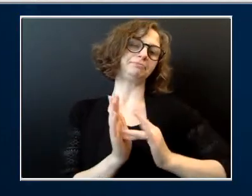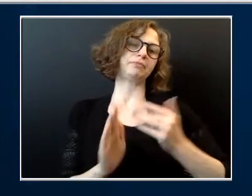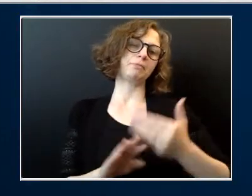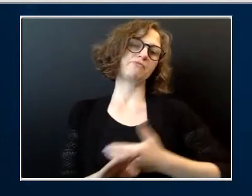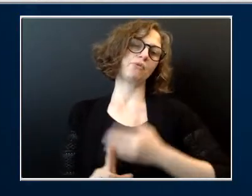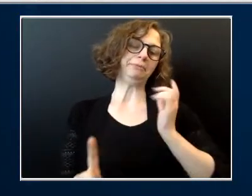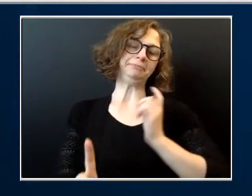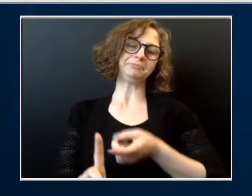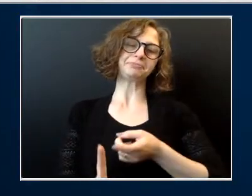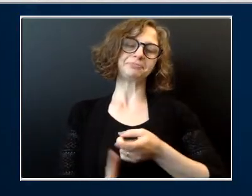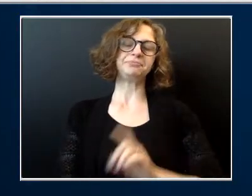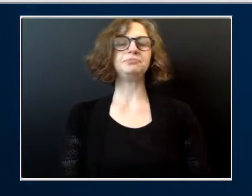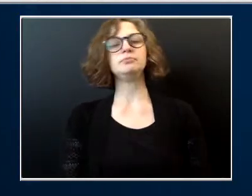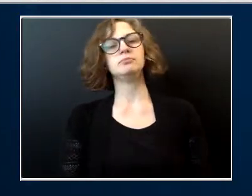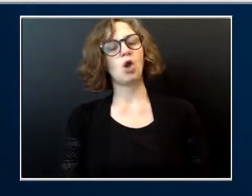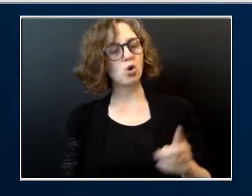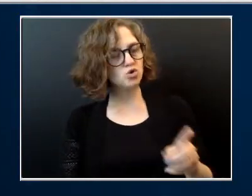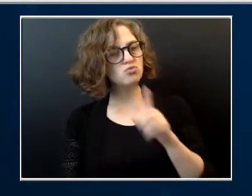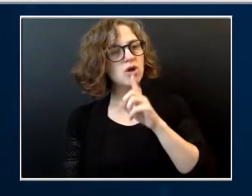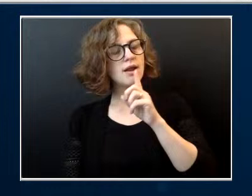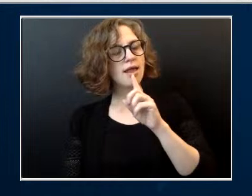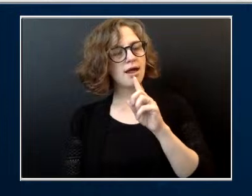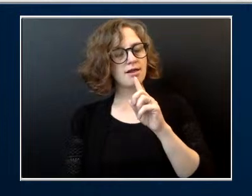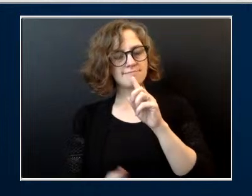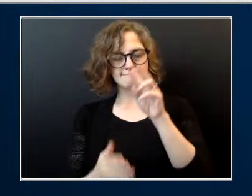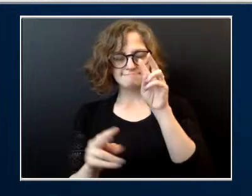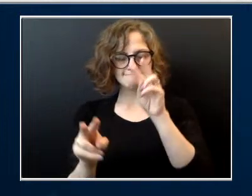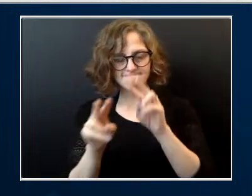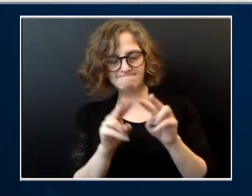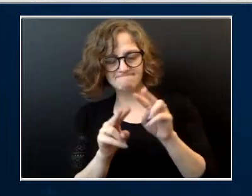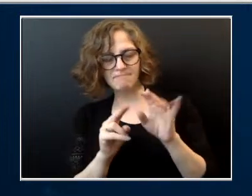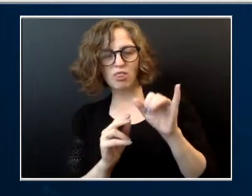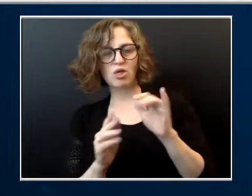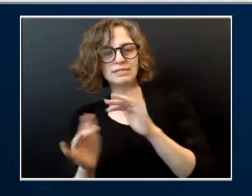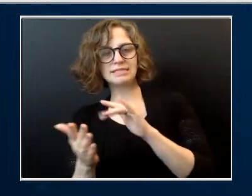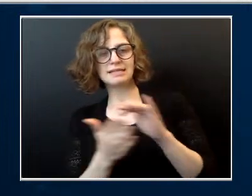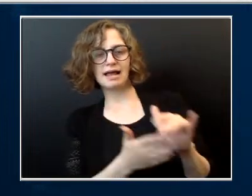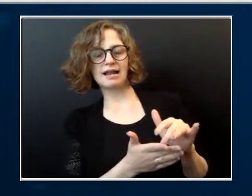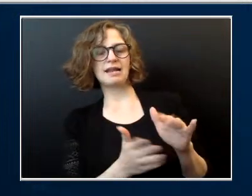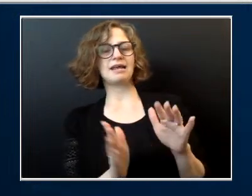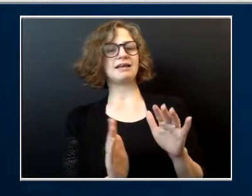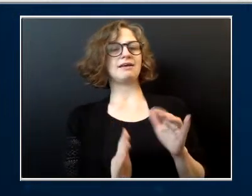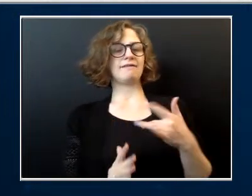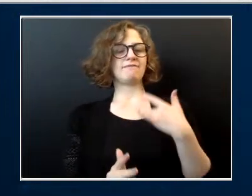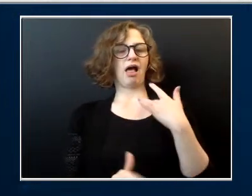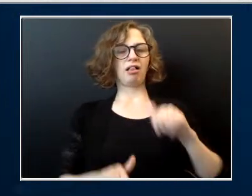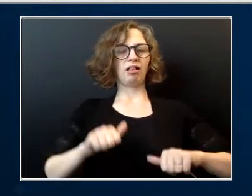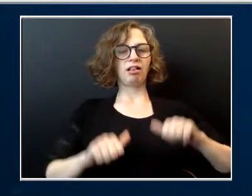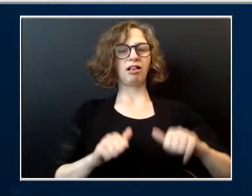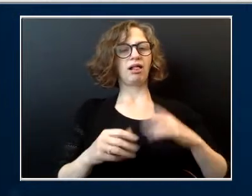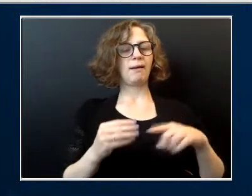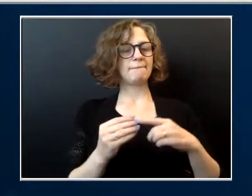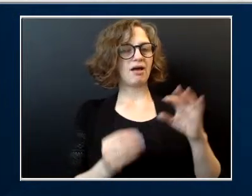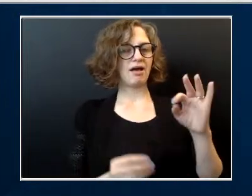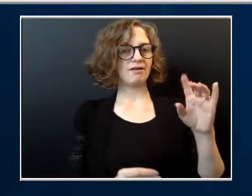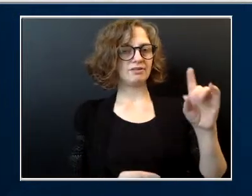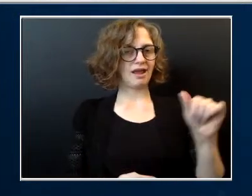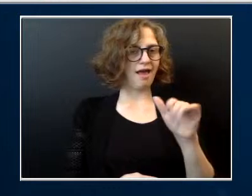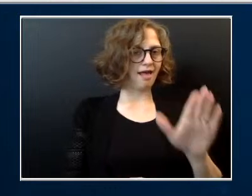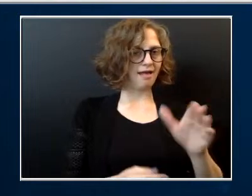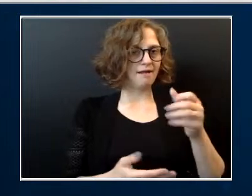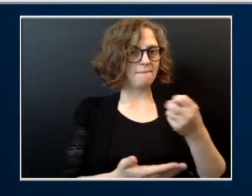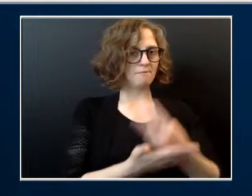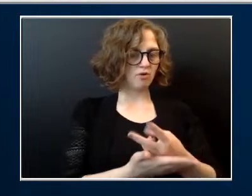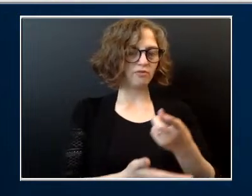studies themselves, looked at what the FDA said, and you think, I'm not sure about this conclusion. Didn't use it. You thought better drugs were out there, better approaches like CAR